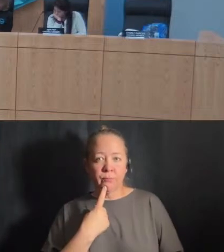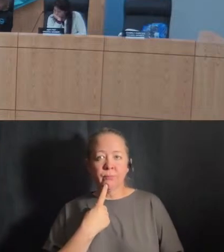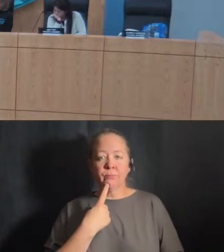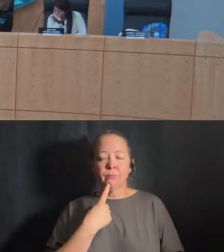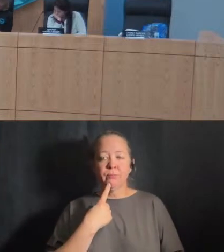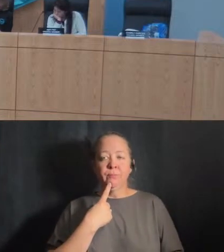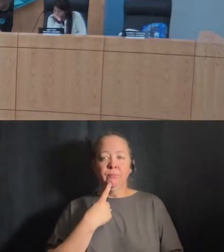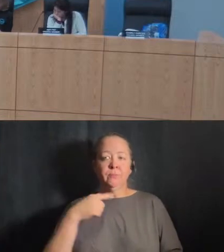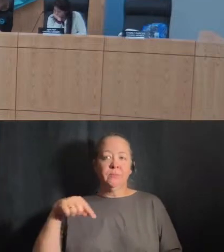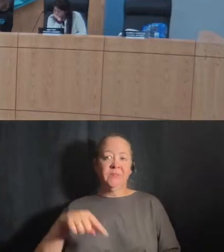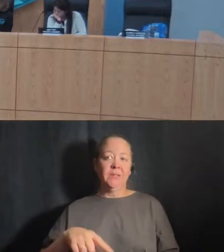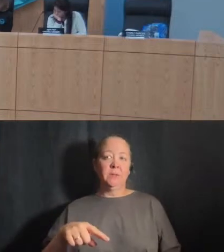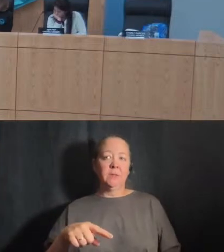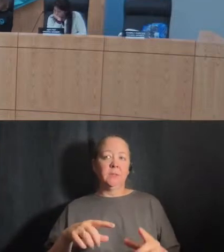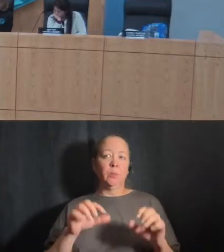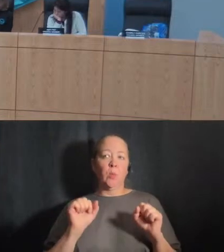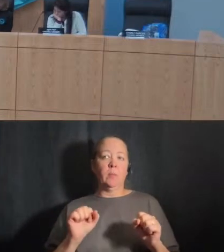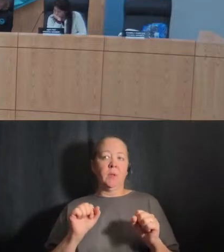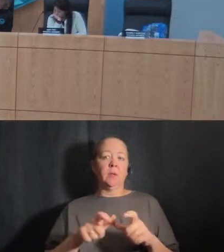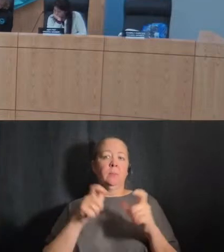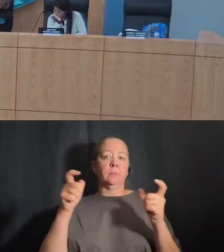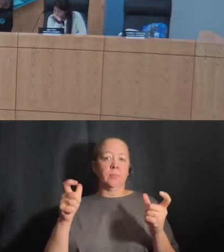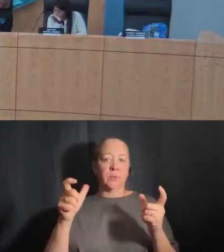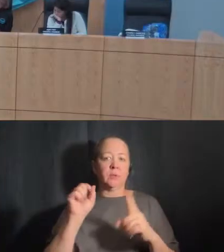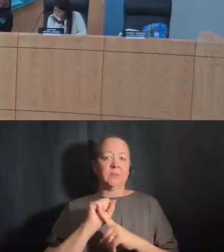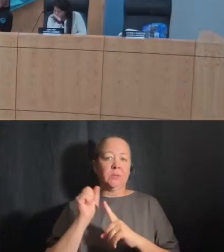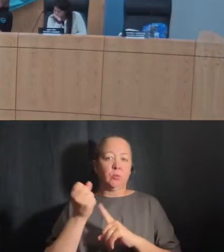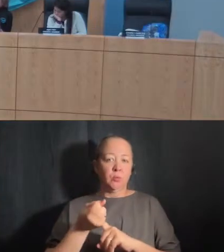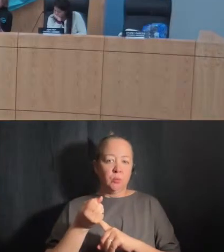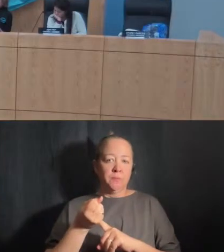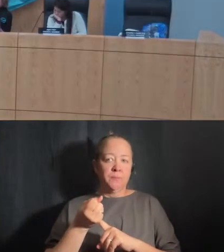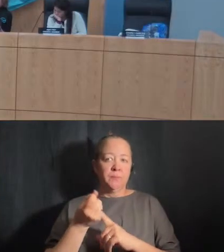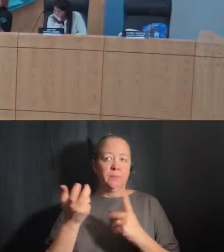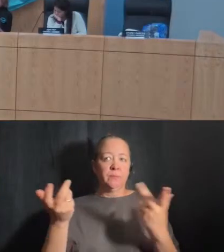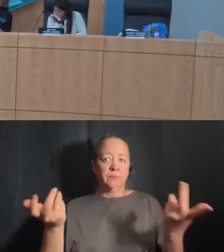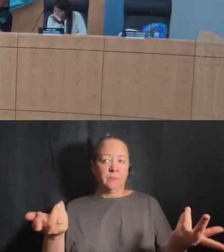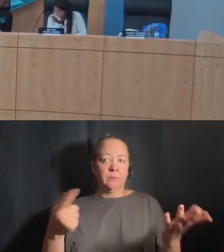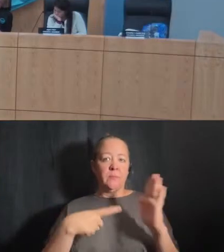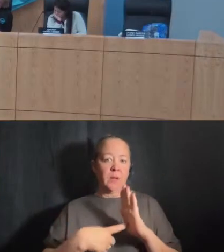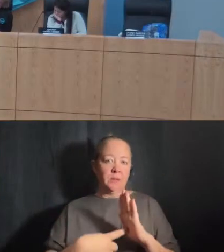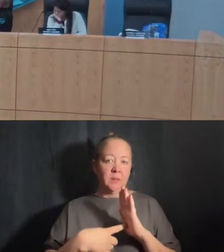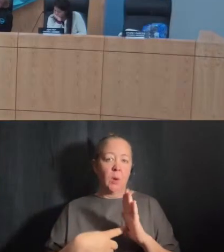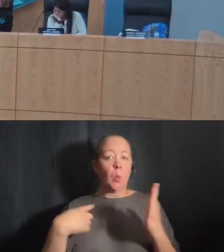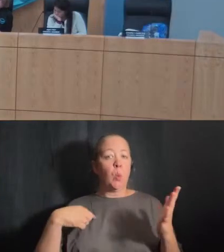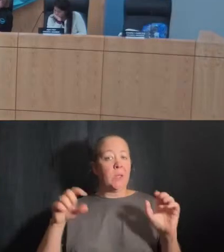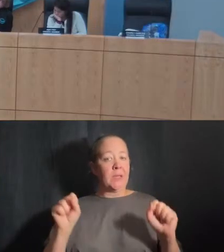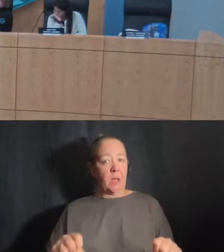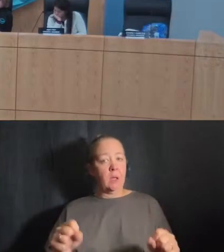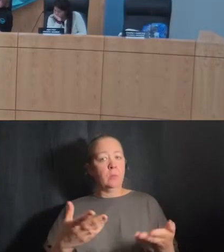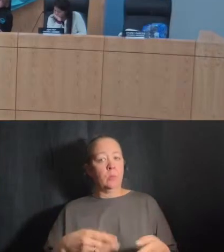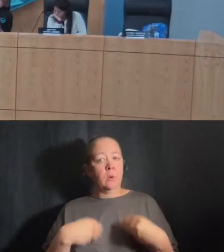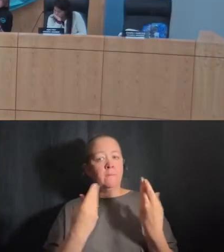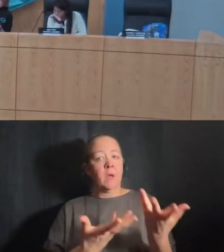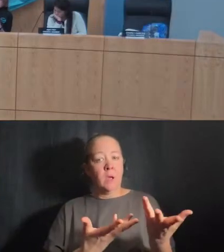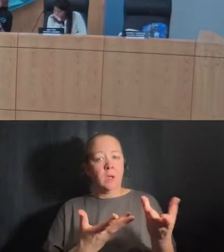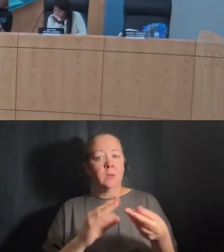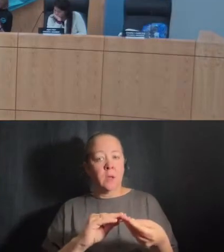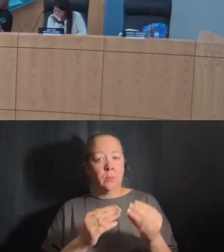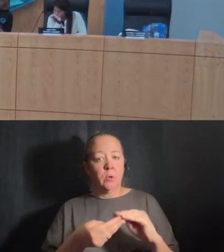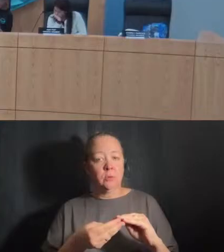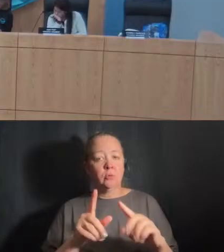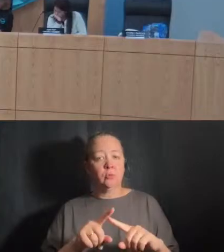likely scenario. Take a look, and we can provide those numbers to the public. That's all I'm